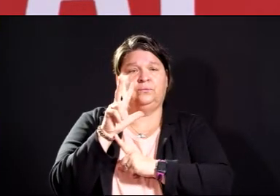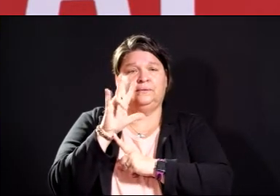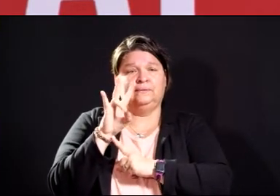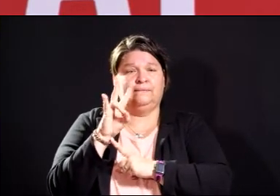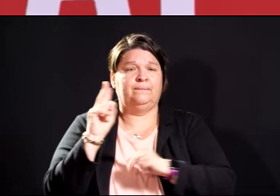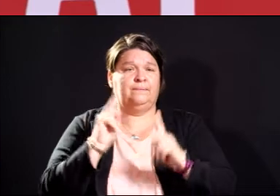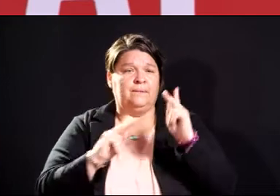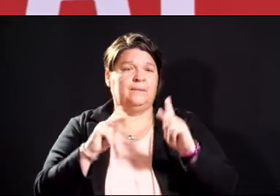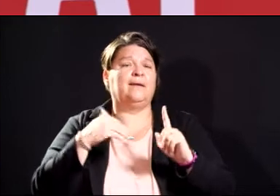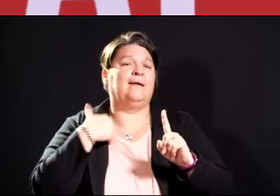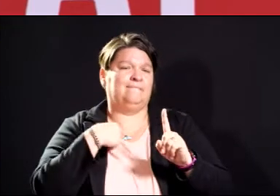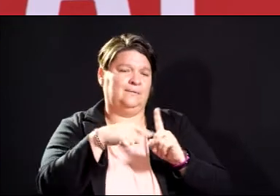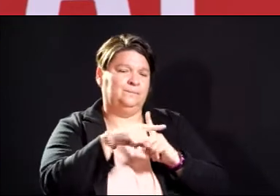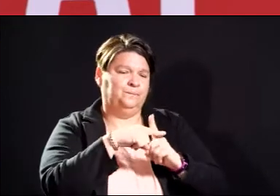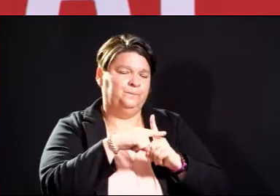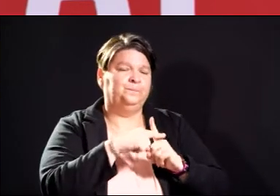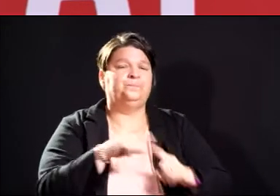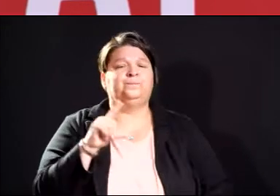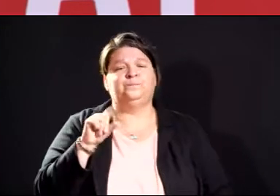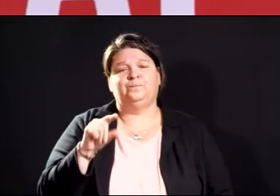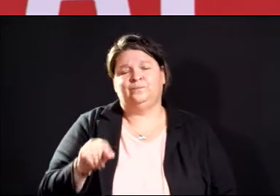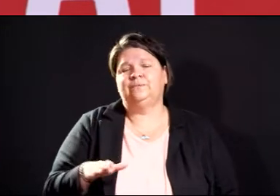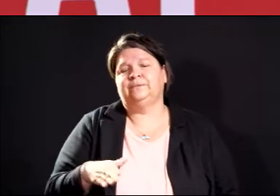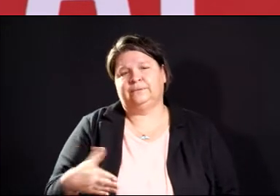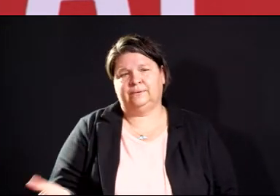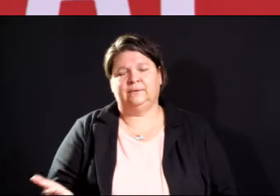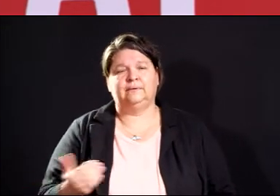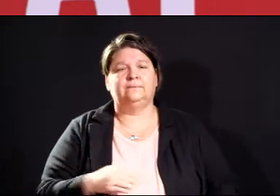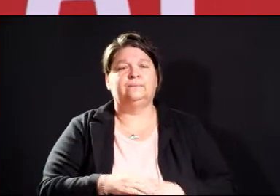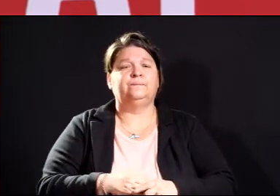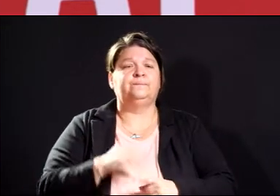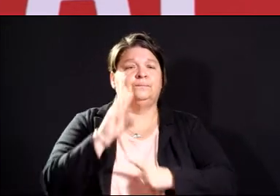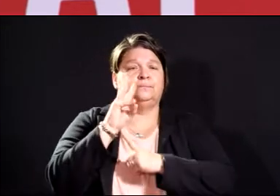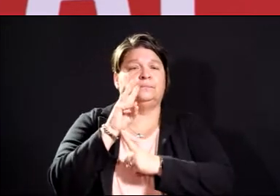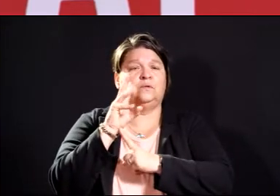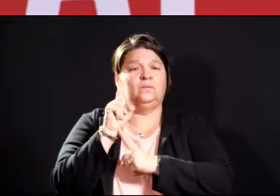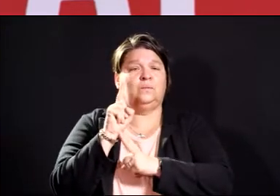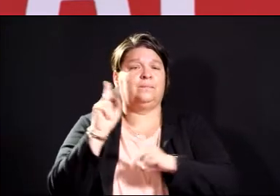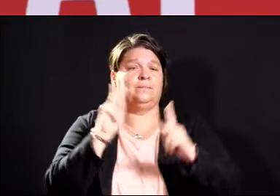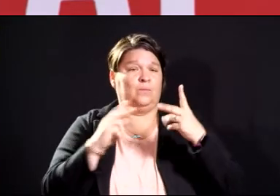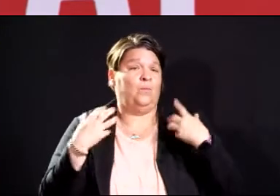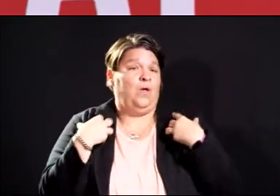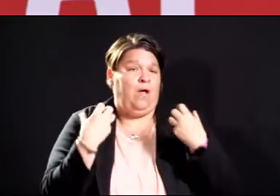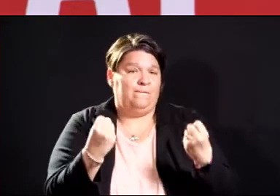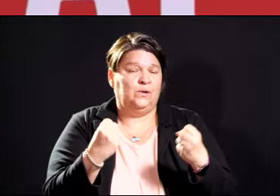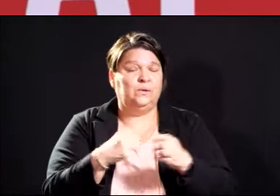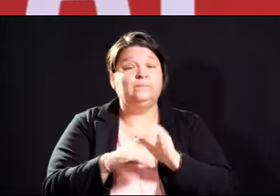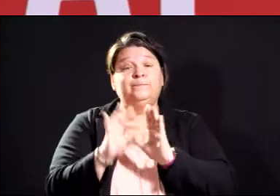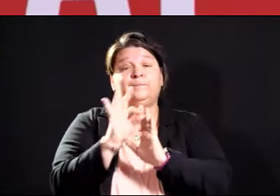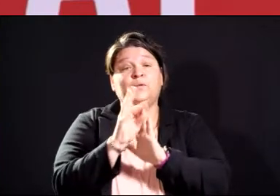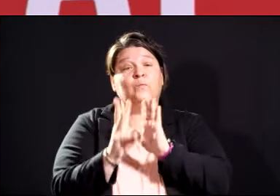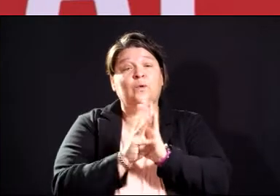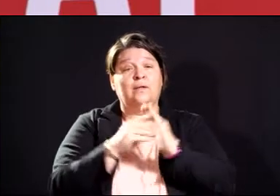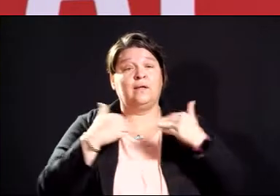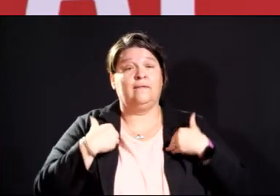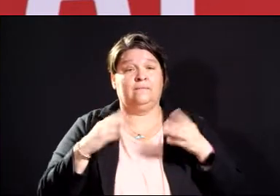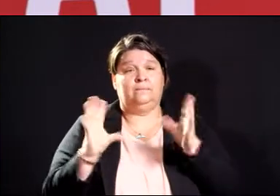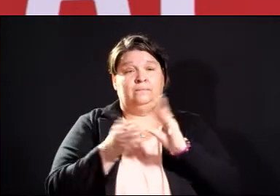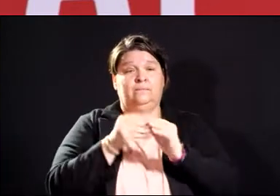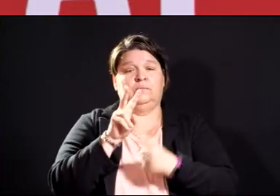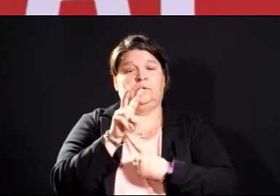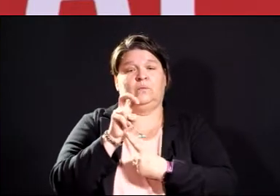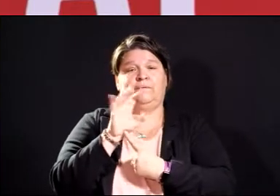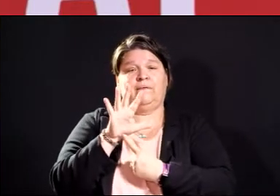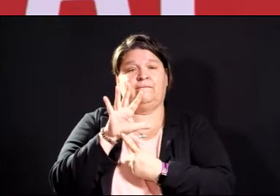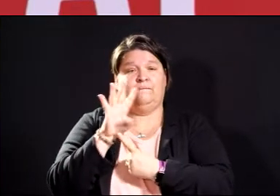20 fatalities, and 61 recovered cases. And Fort Worth has 254 cases, 8